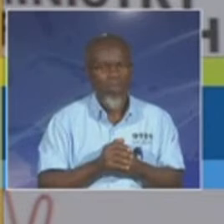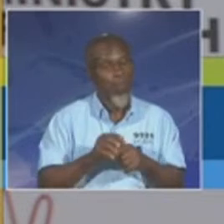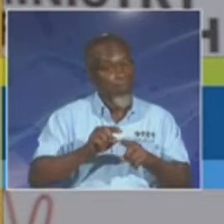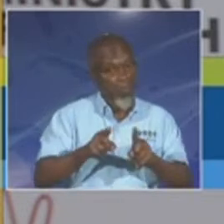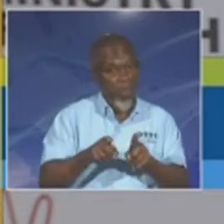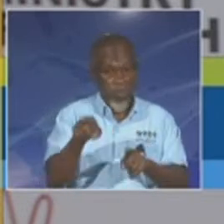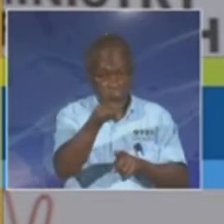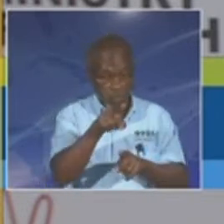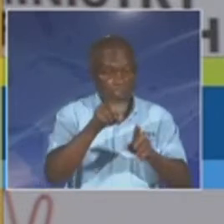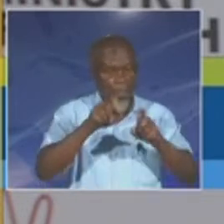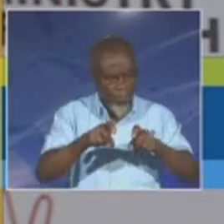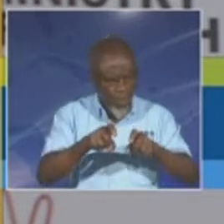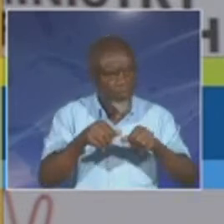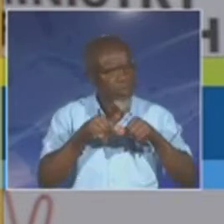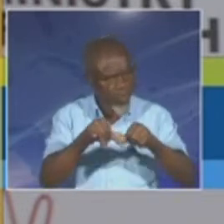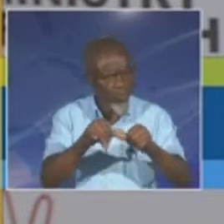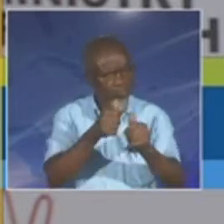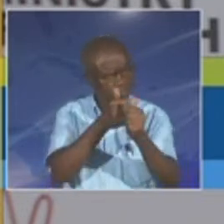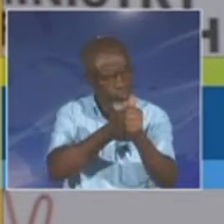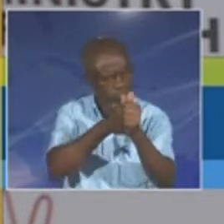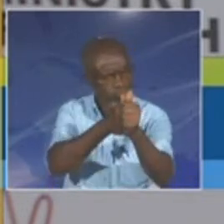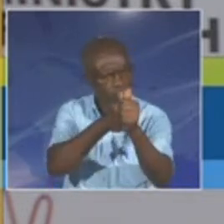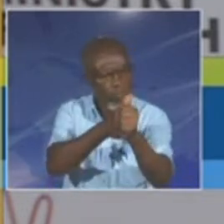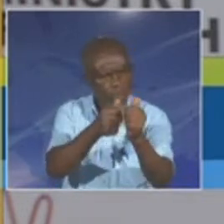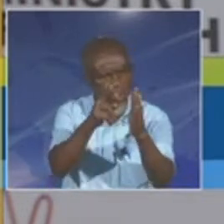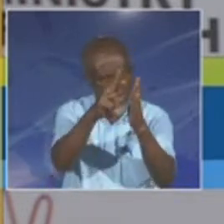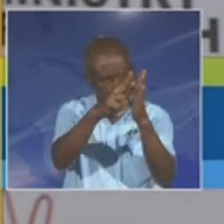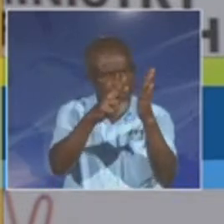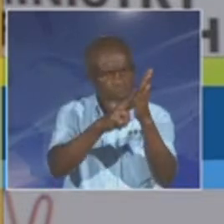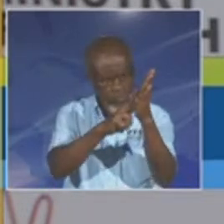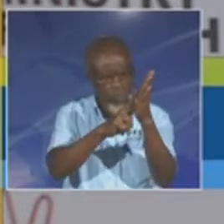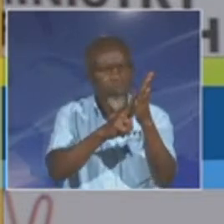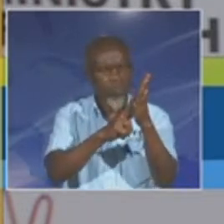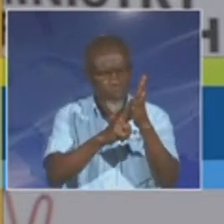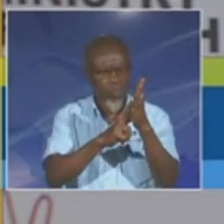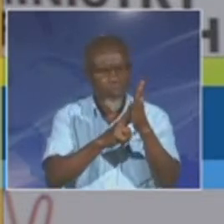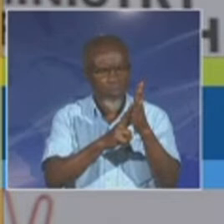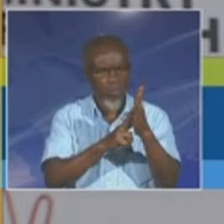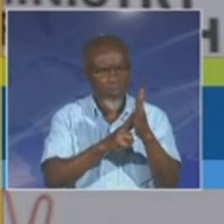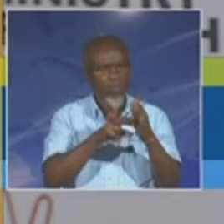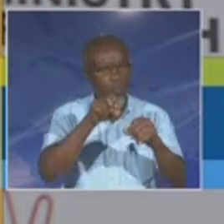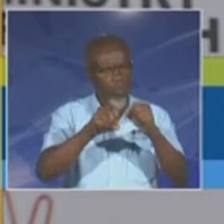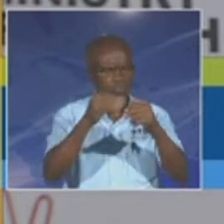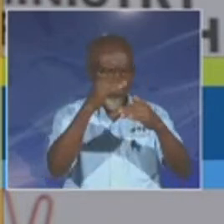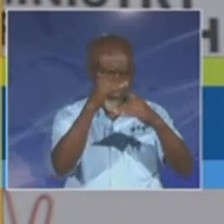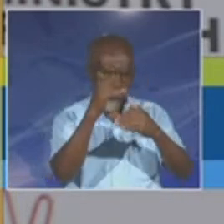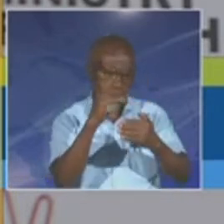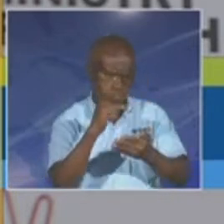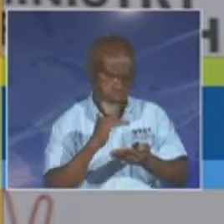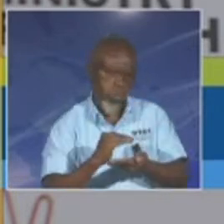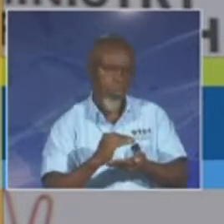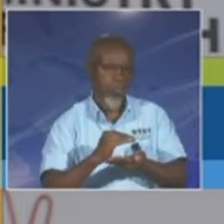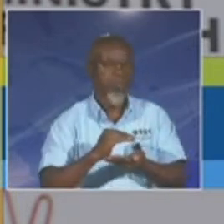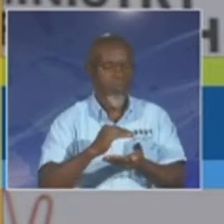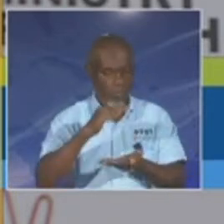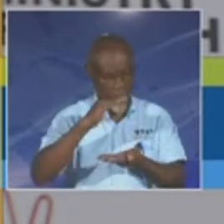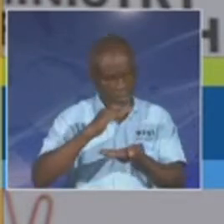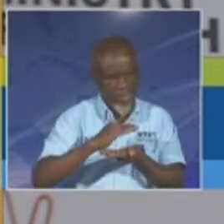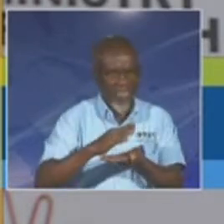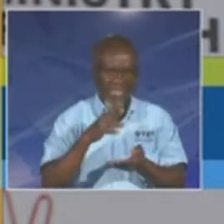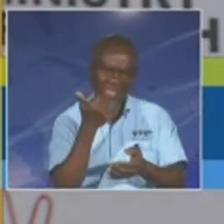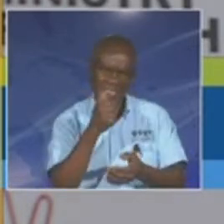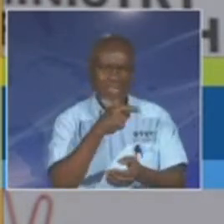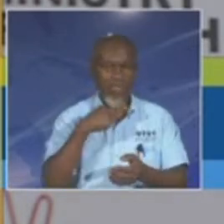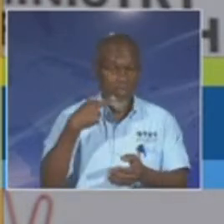existing regulations that will help us to reduce our risk of infection at this point in time, and to adhere to